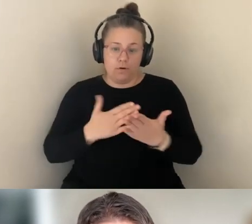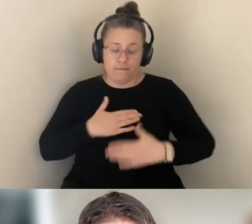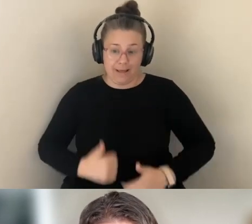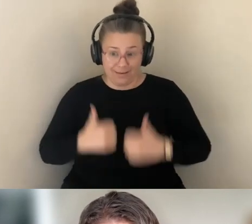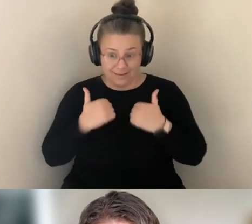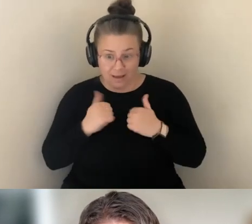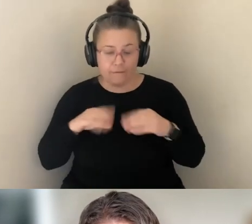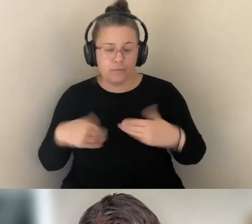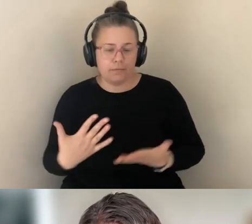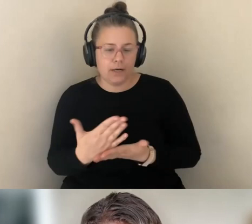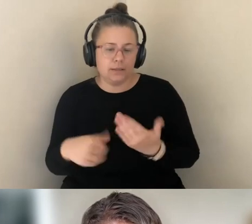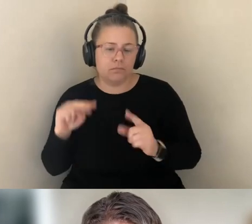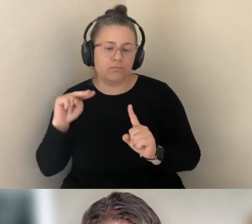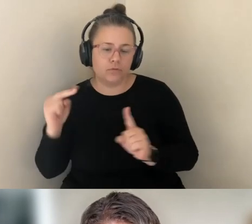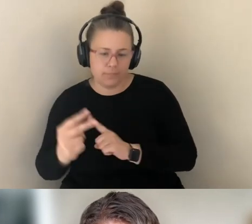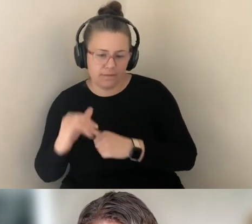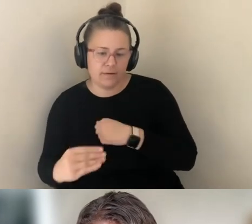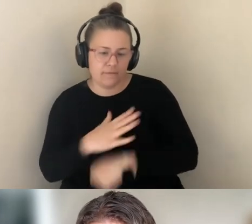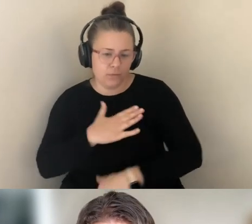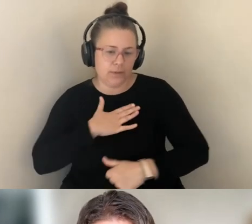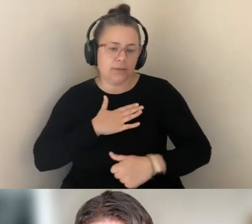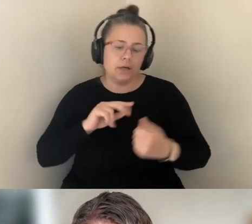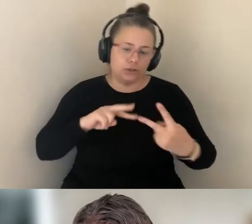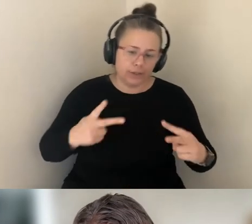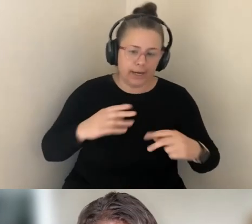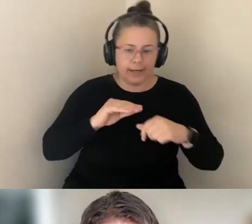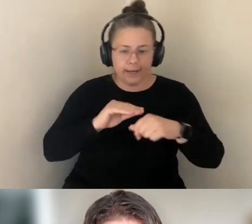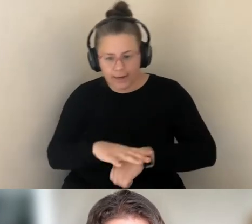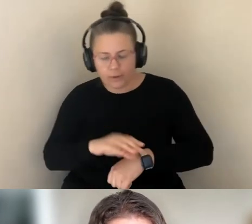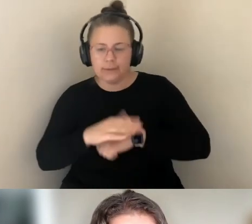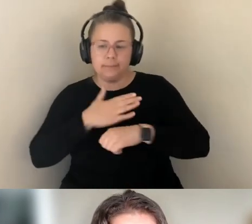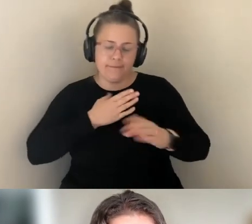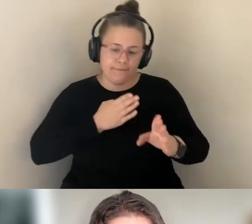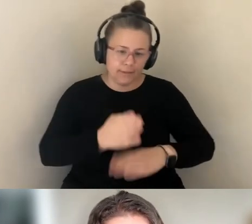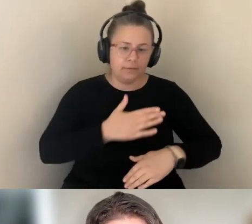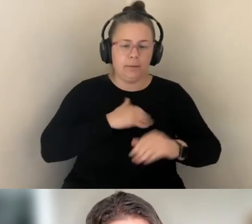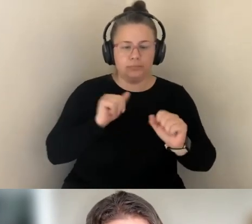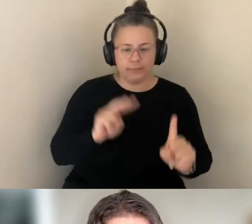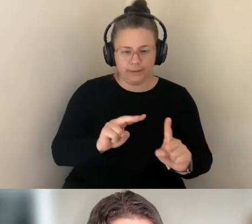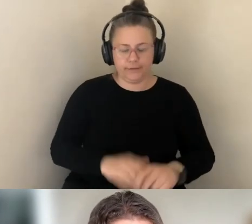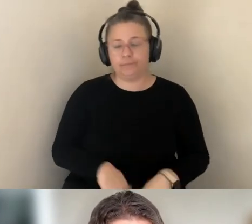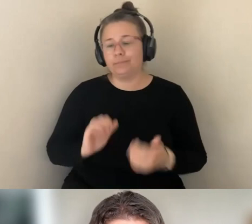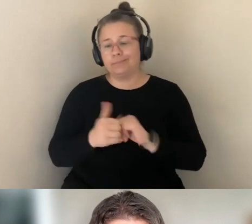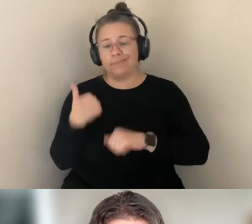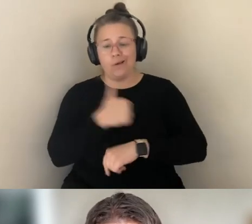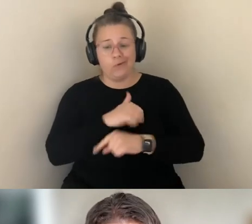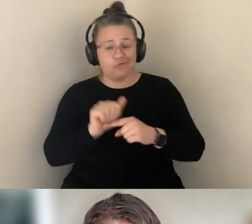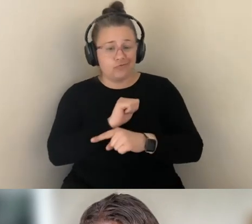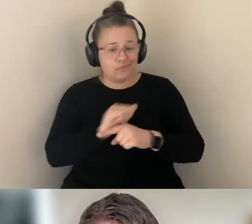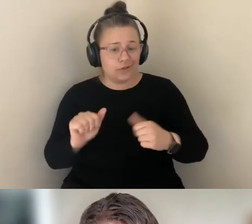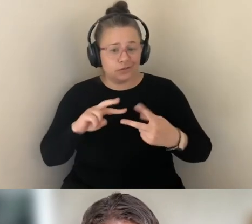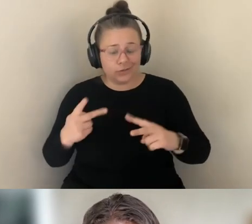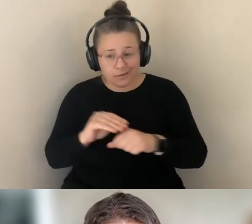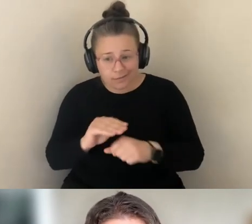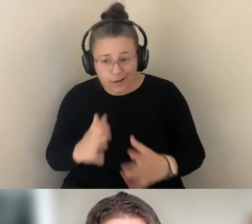context around the contemporary genetic counseling definition, how we practice, how we train genetic counselors, how that is implemented specifically in